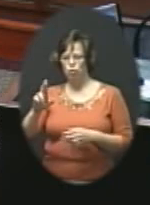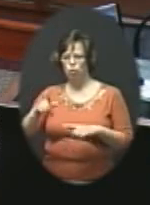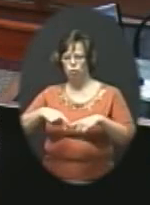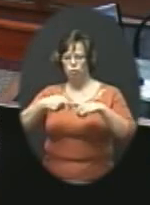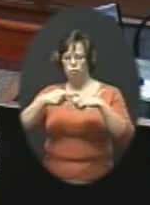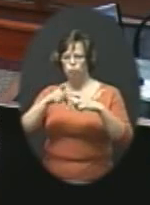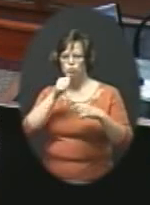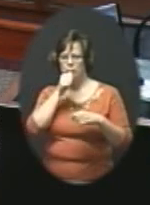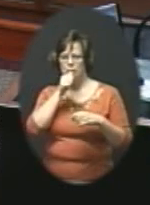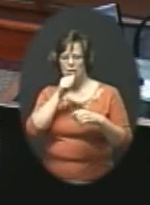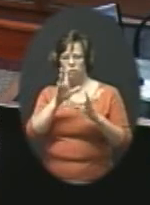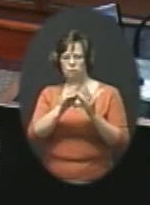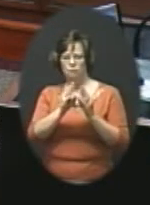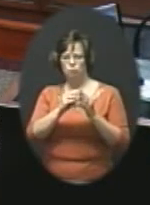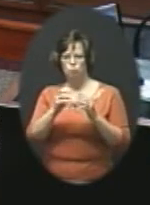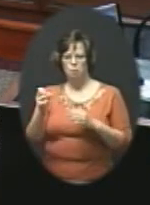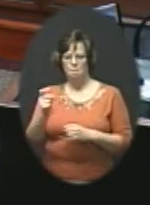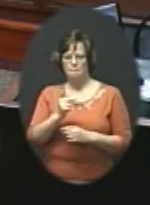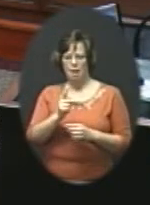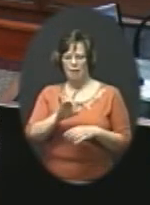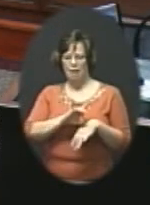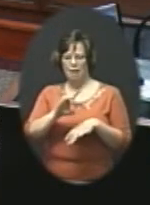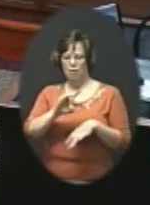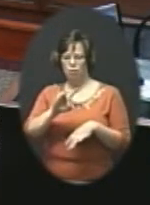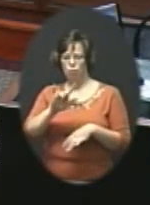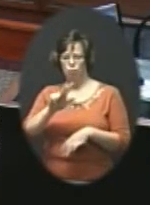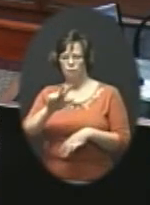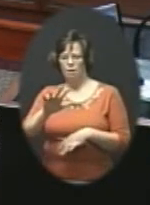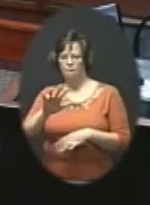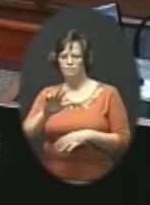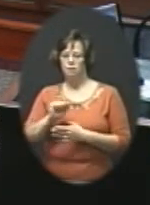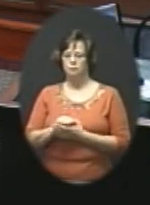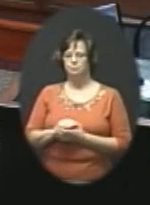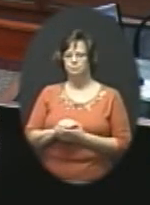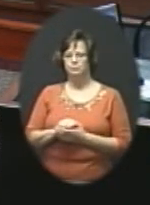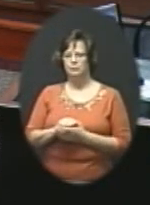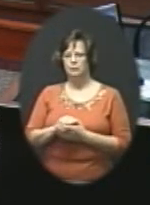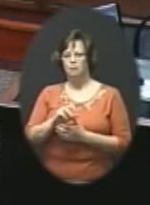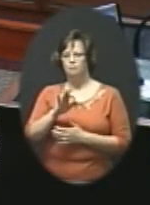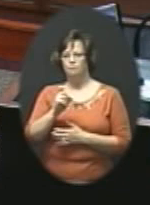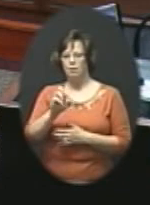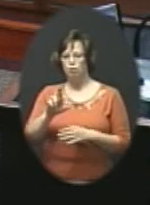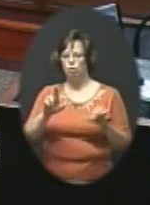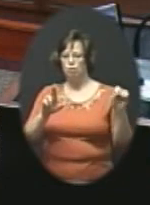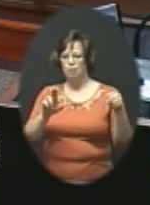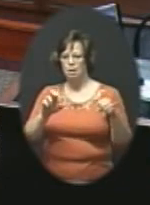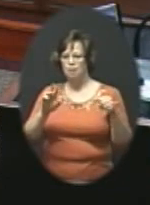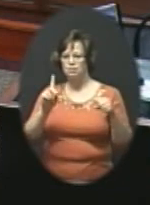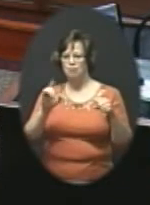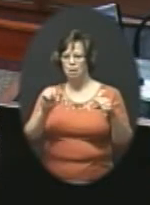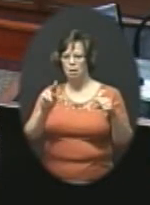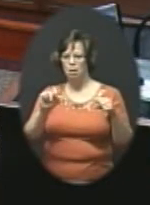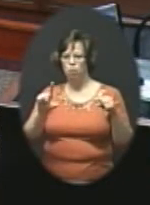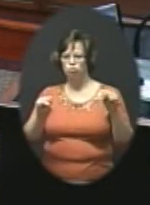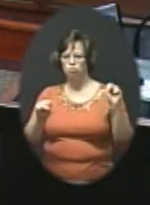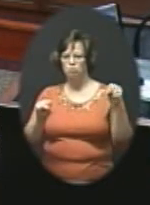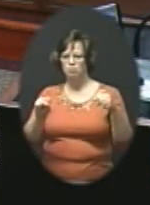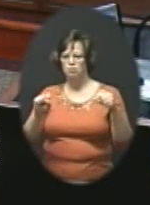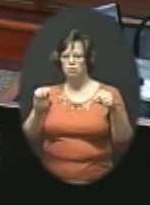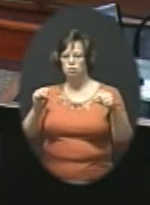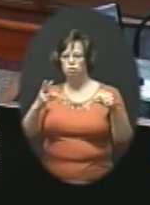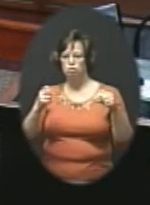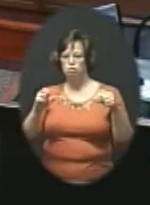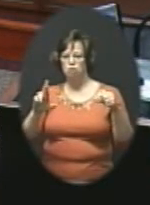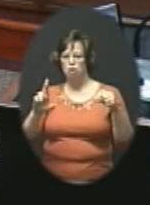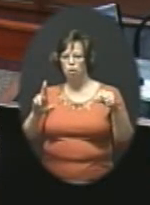to executive session to return at 8:35. Mrs. Felter? Yes. Dr. Daniels? Yes. Mr.